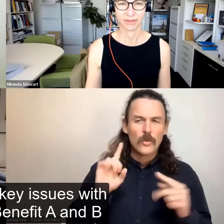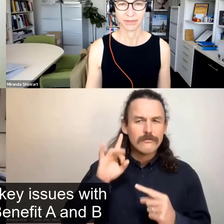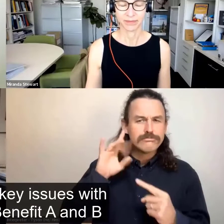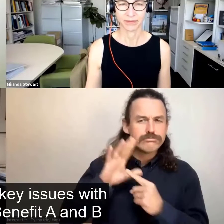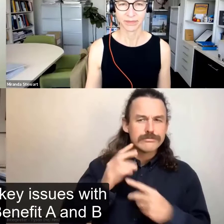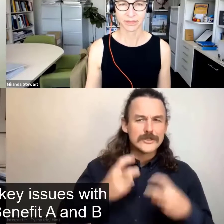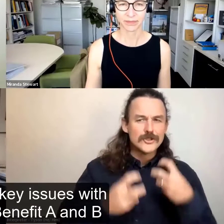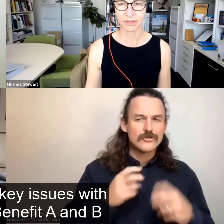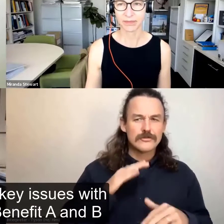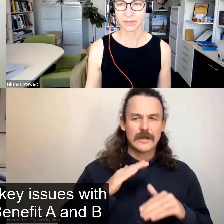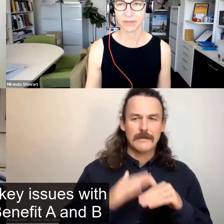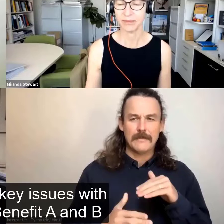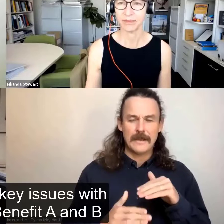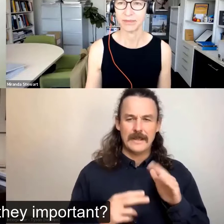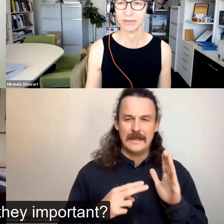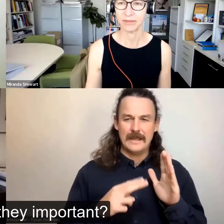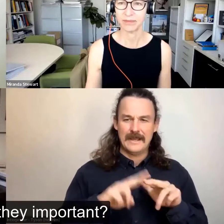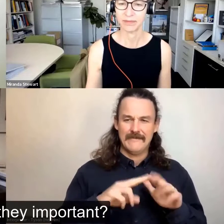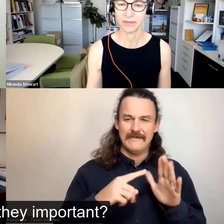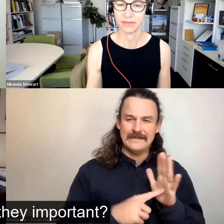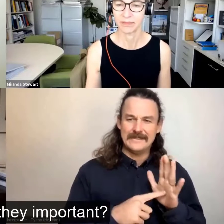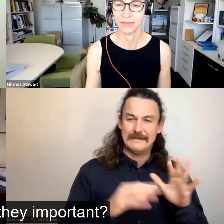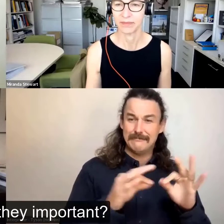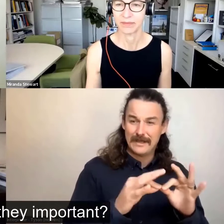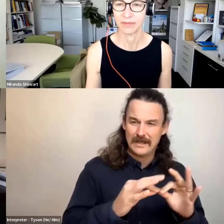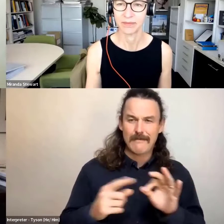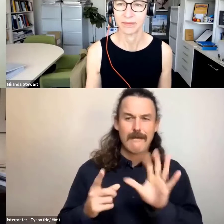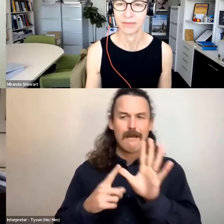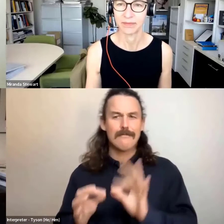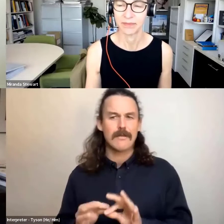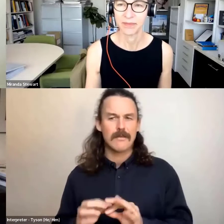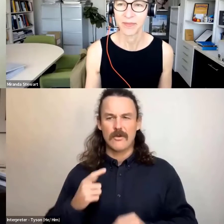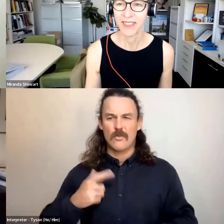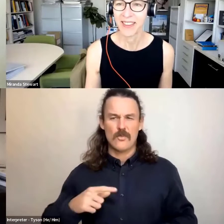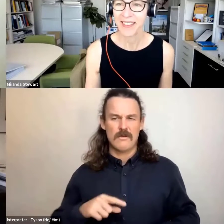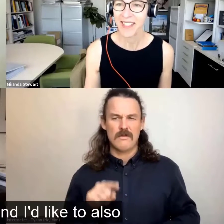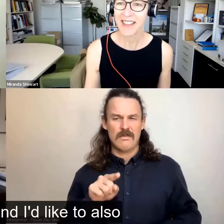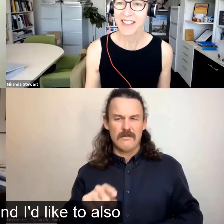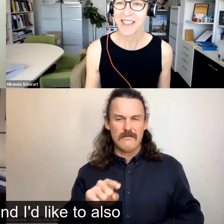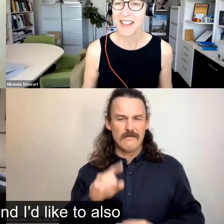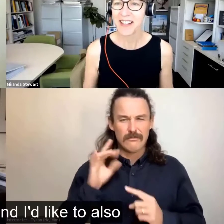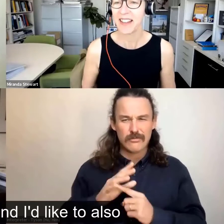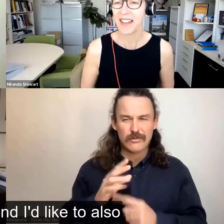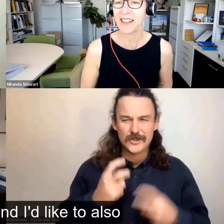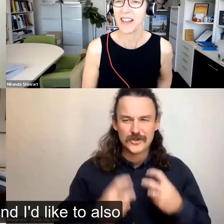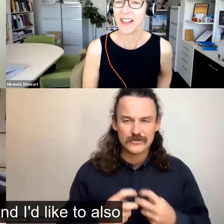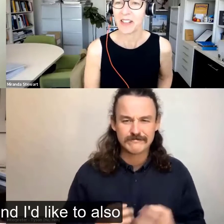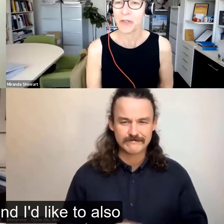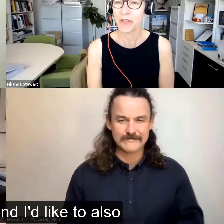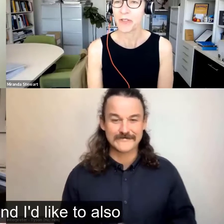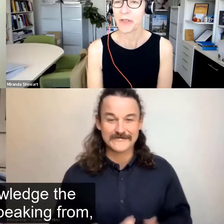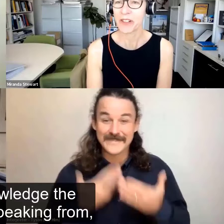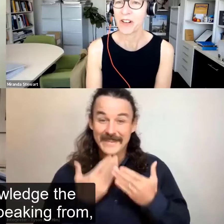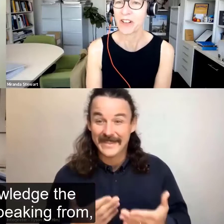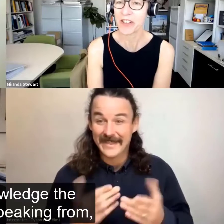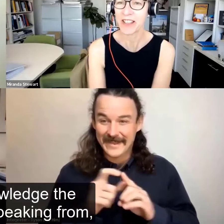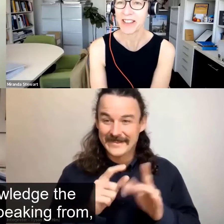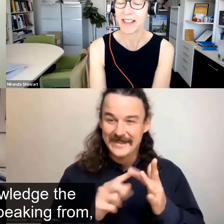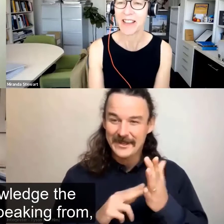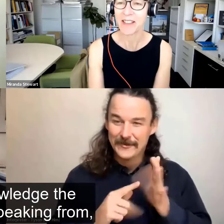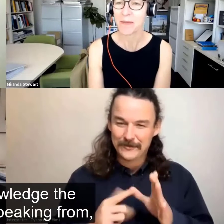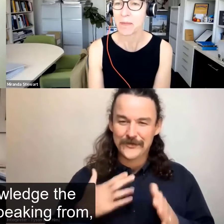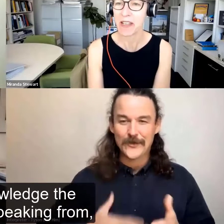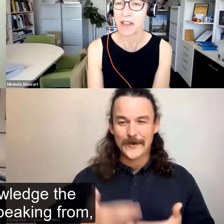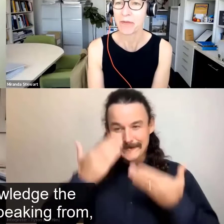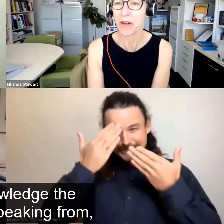tax benefit A and B, and why are they important? Thanks, Dina. And I'd like to also to acknowledge